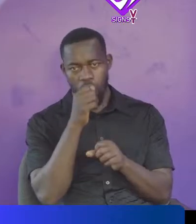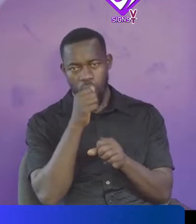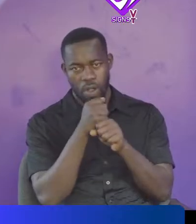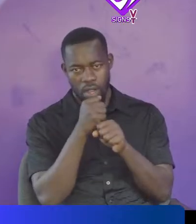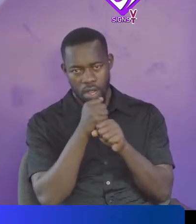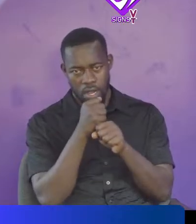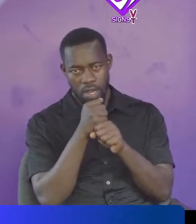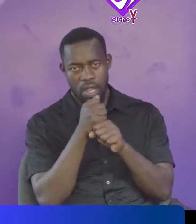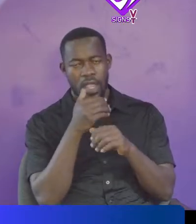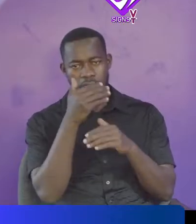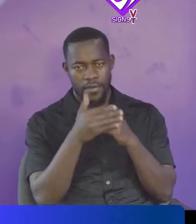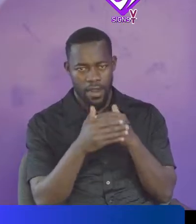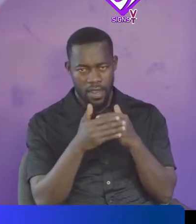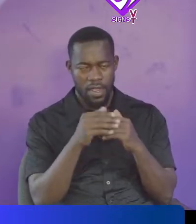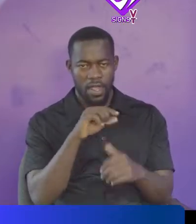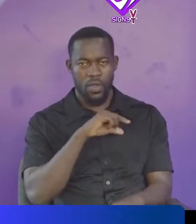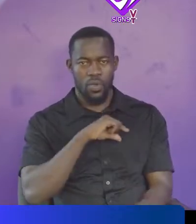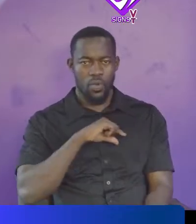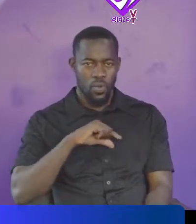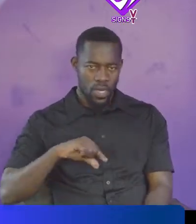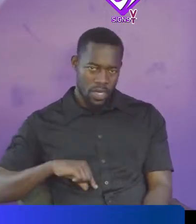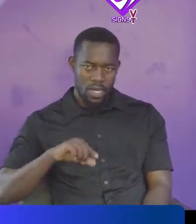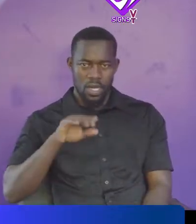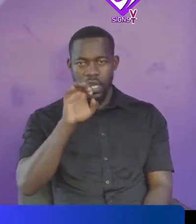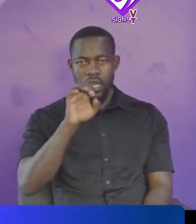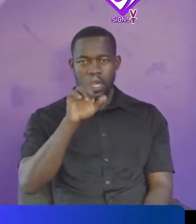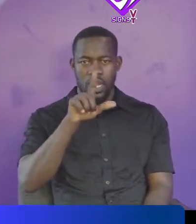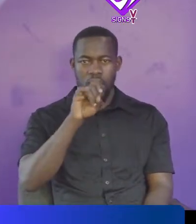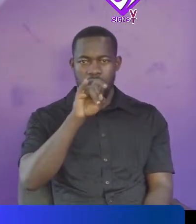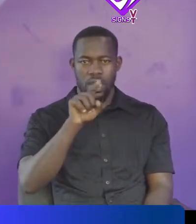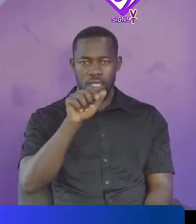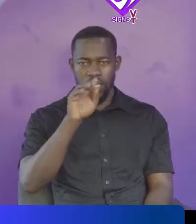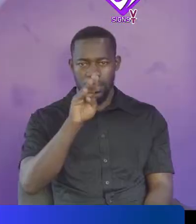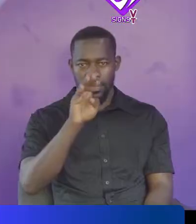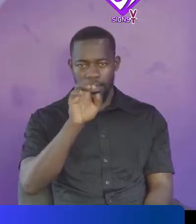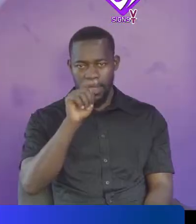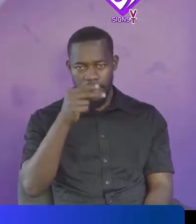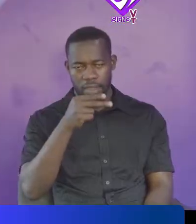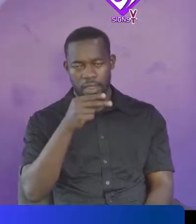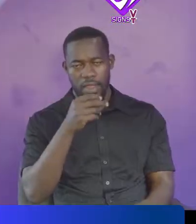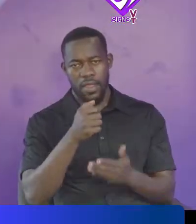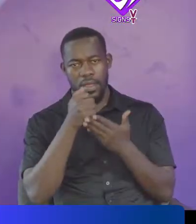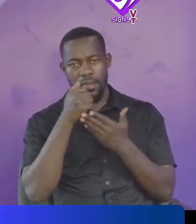according to law. So help me God. So you swear, but all these things that